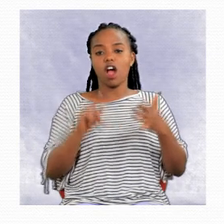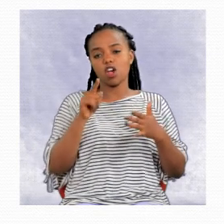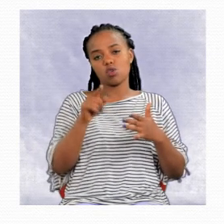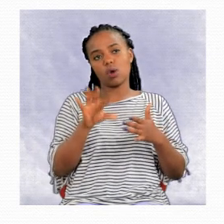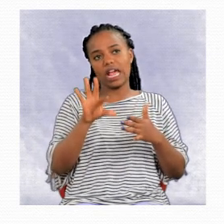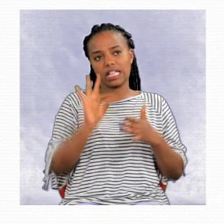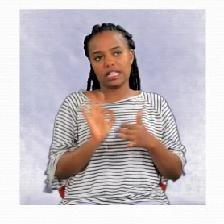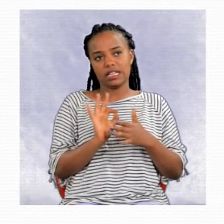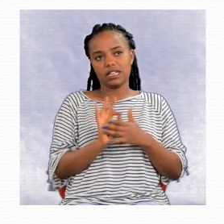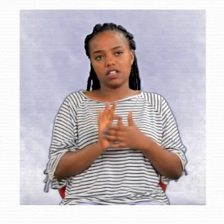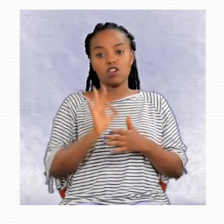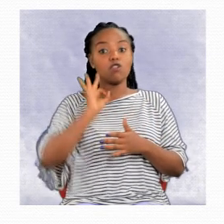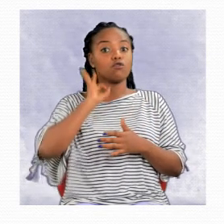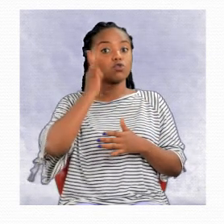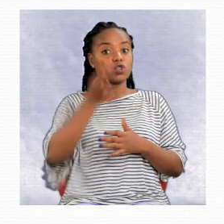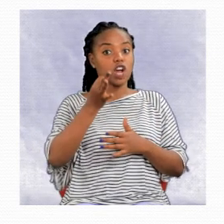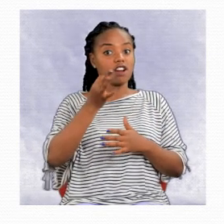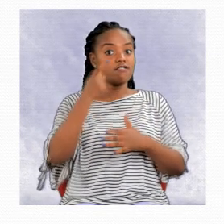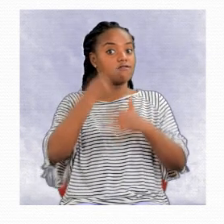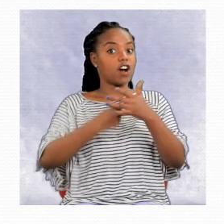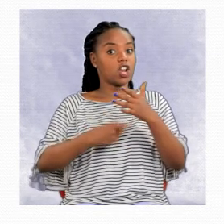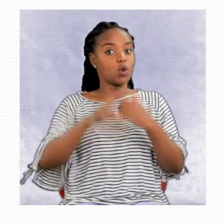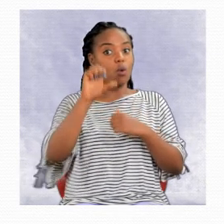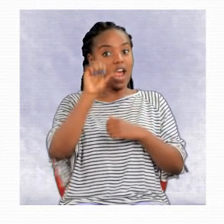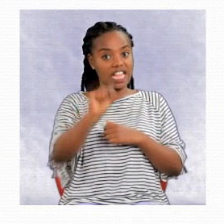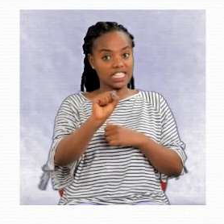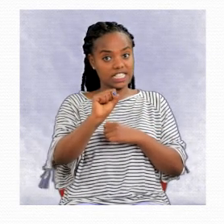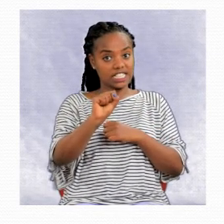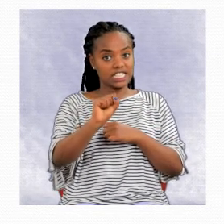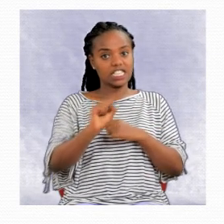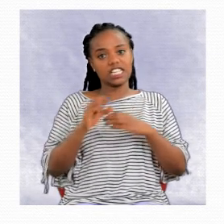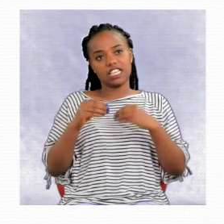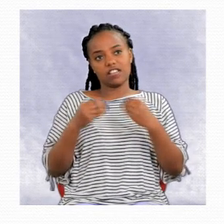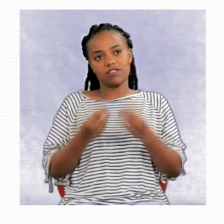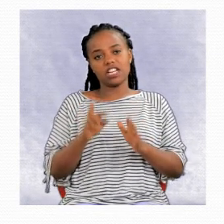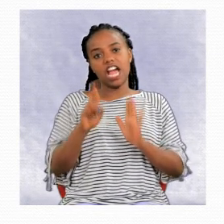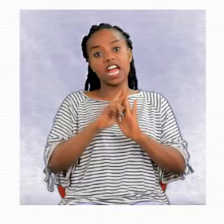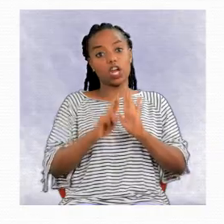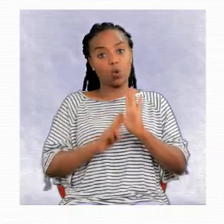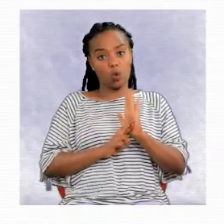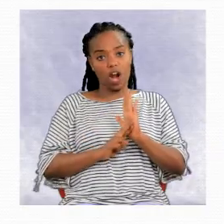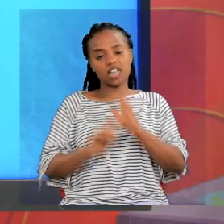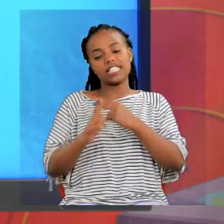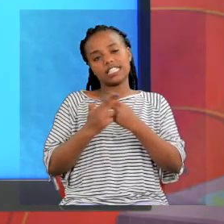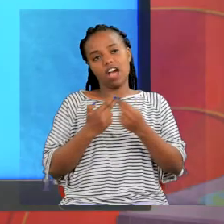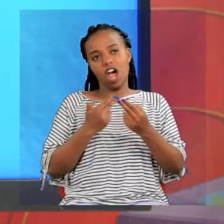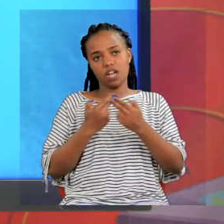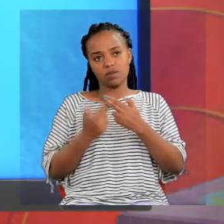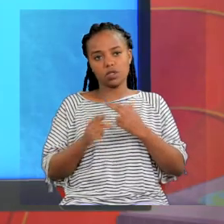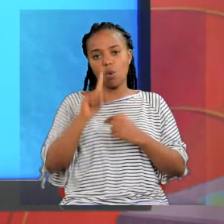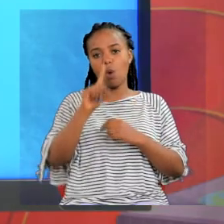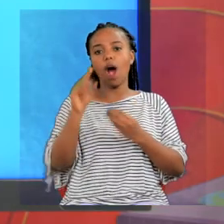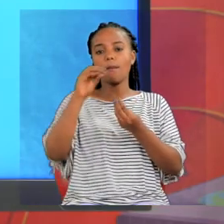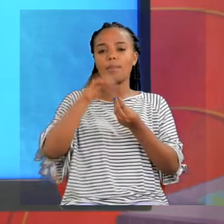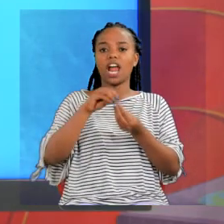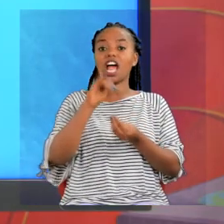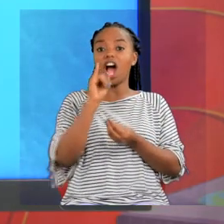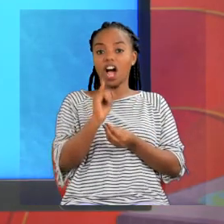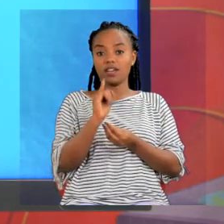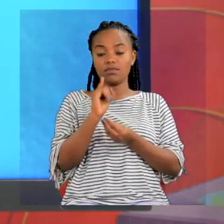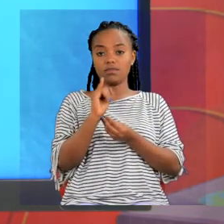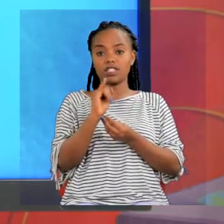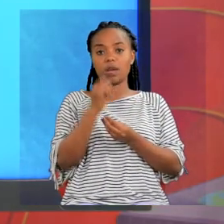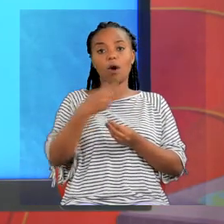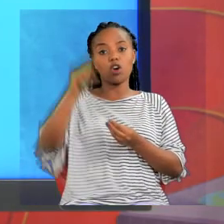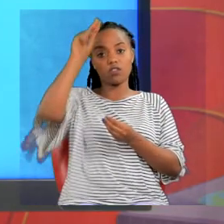this one. The future value of annuity is given by the regular deposit times 1 plus I to